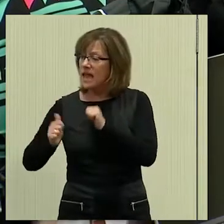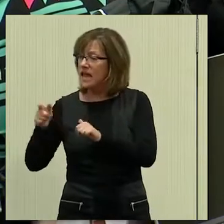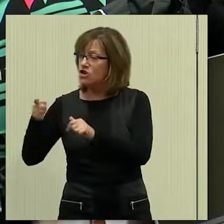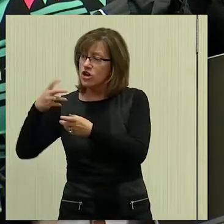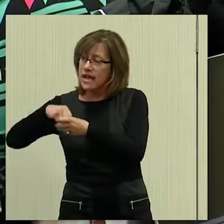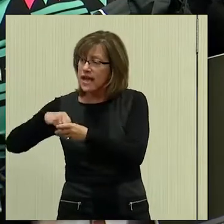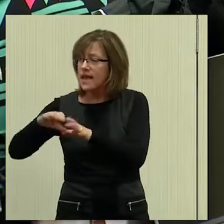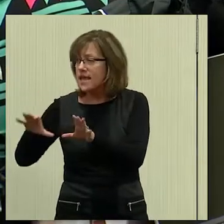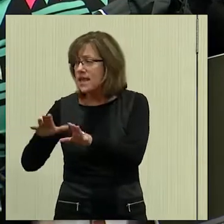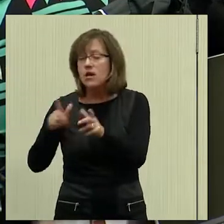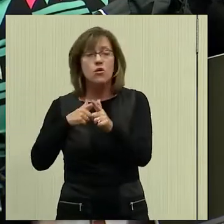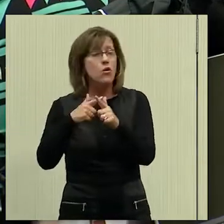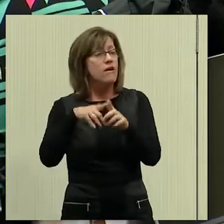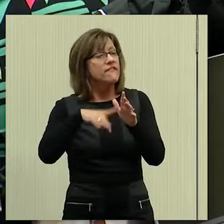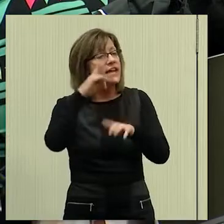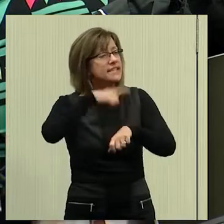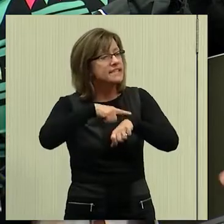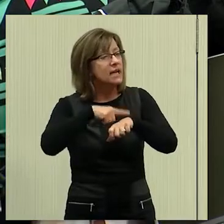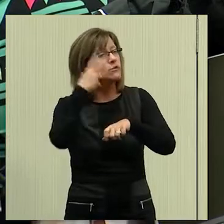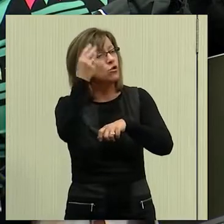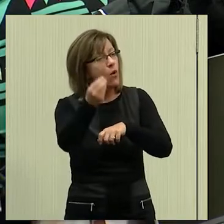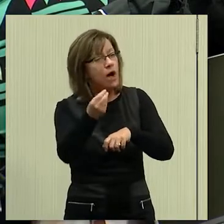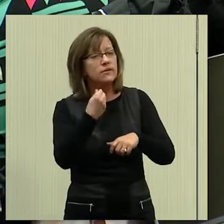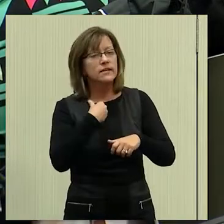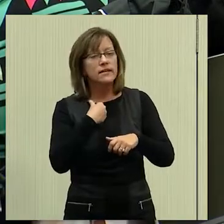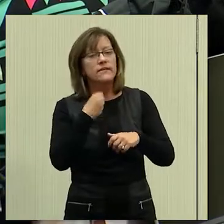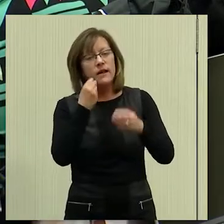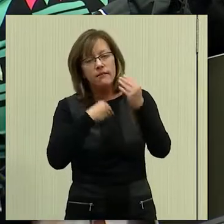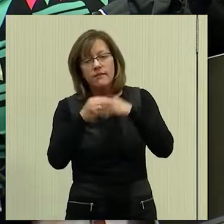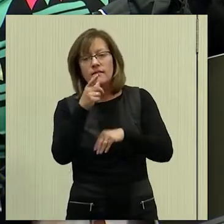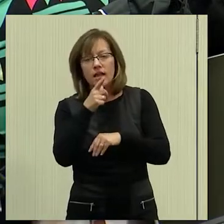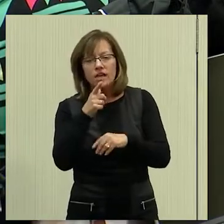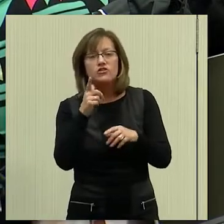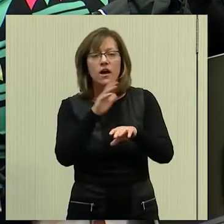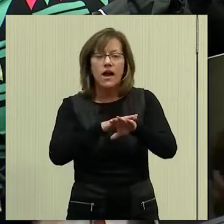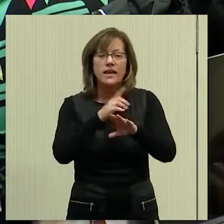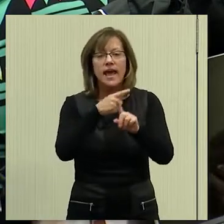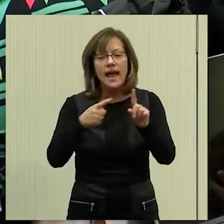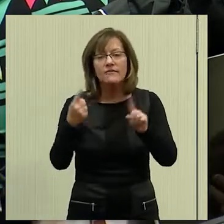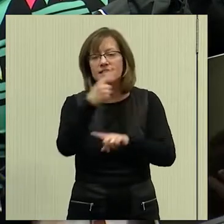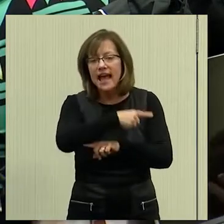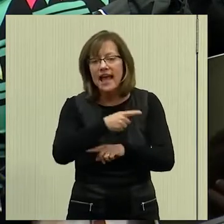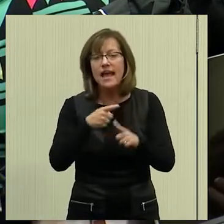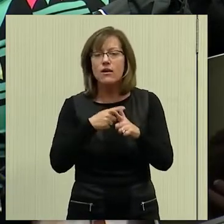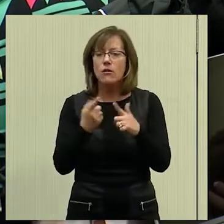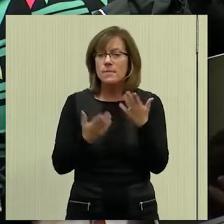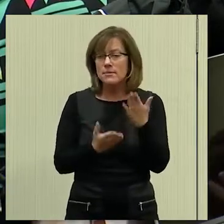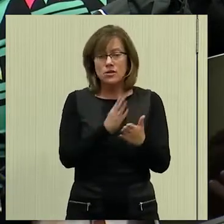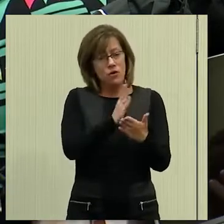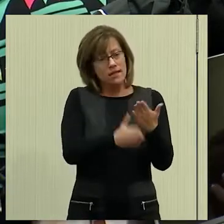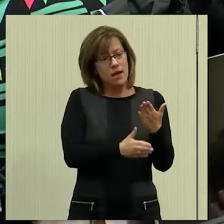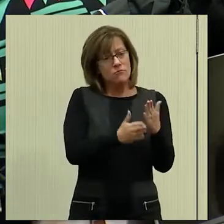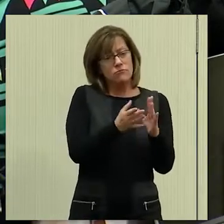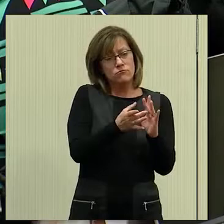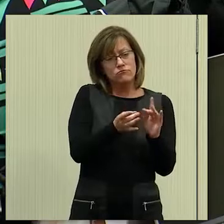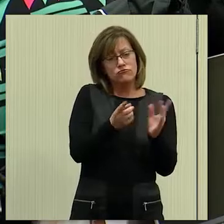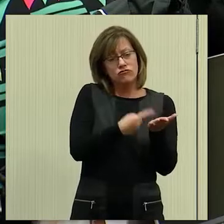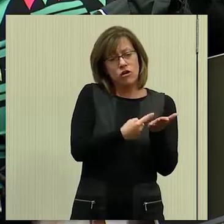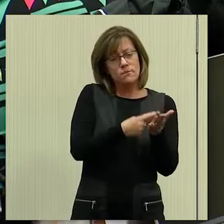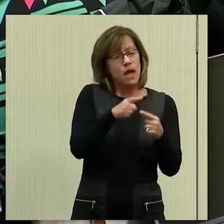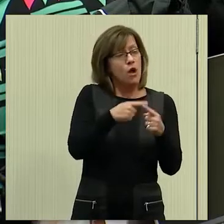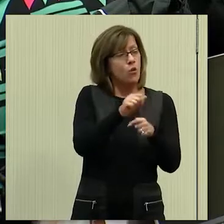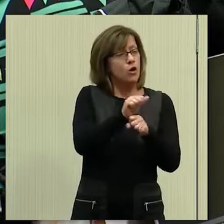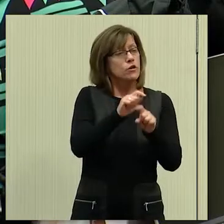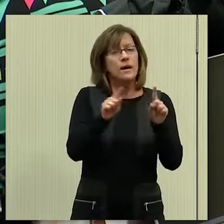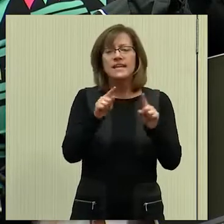to go out and have lunch on a half day or something like that where you can, maybe you end up talking about work, but you're doing it maybe